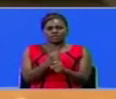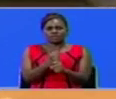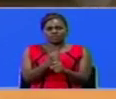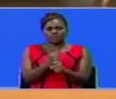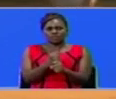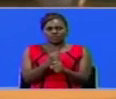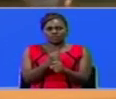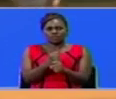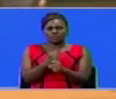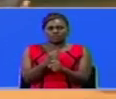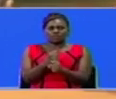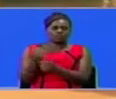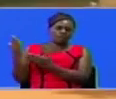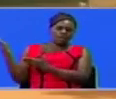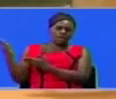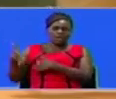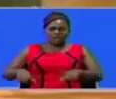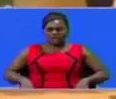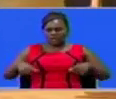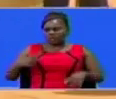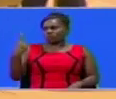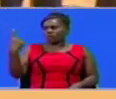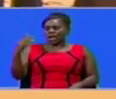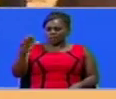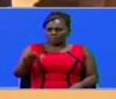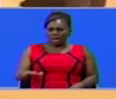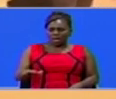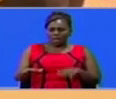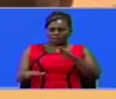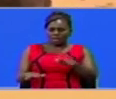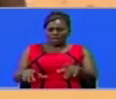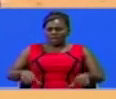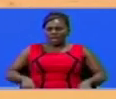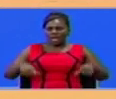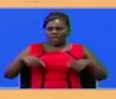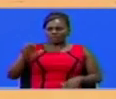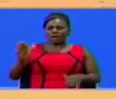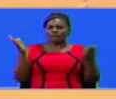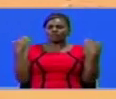For Stephen Lumero, he will have to live with one leg for the rest of his life.